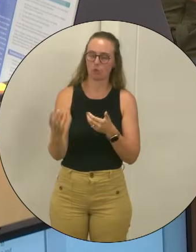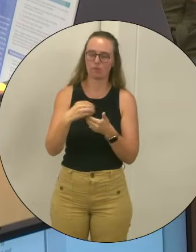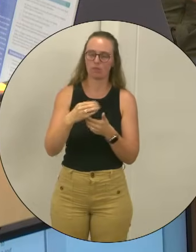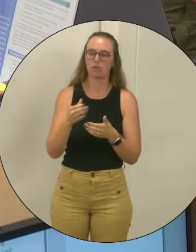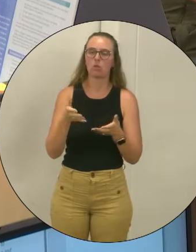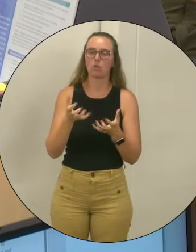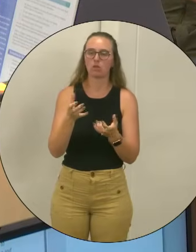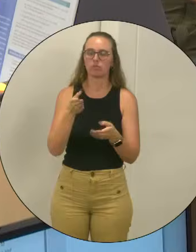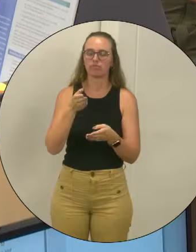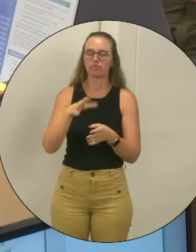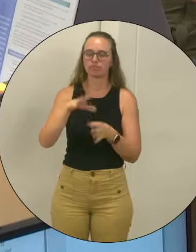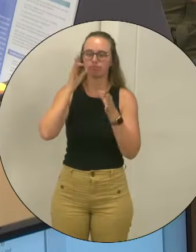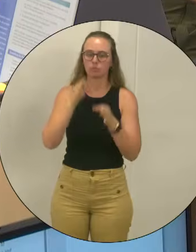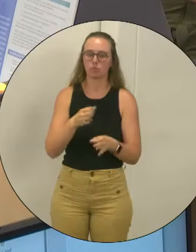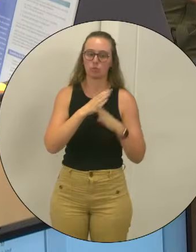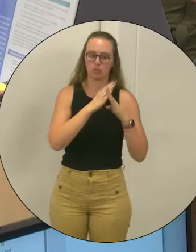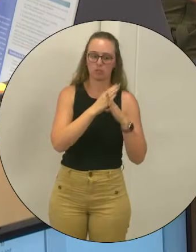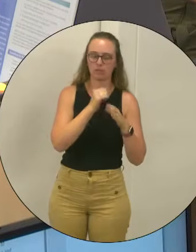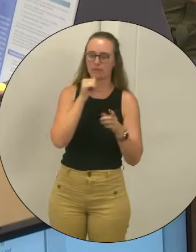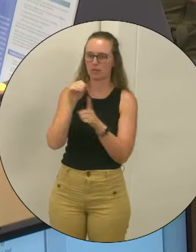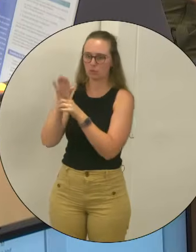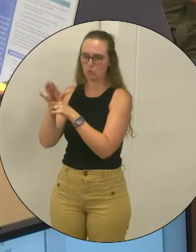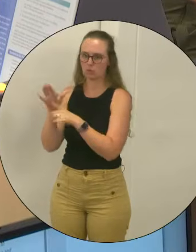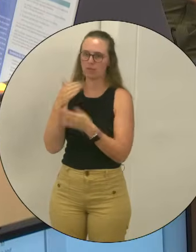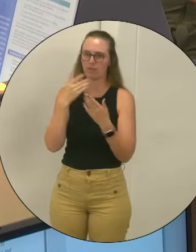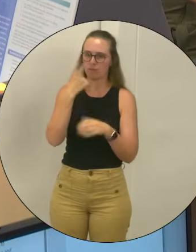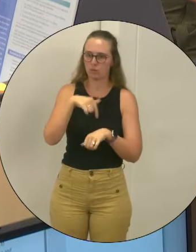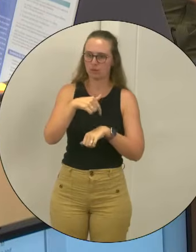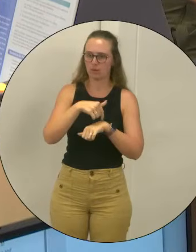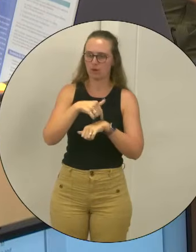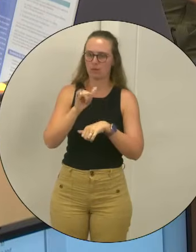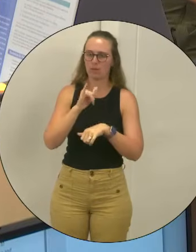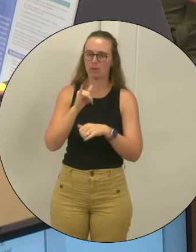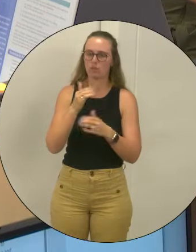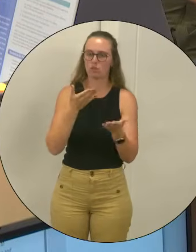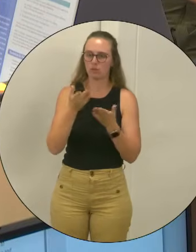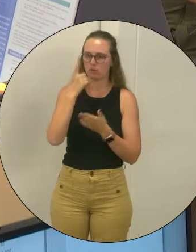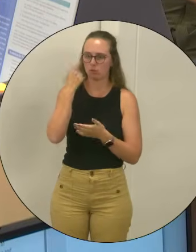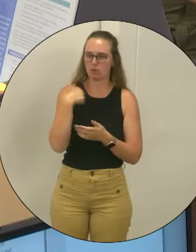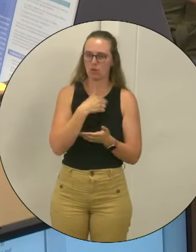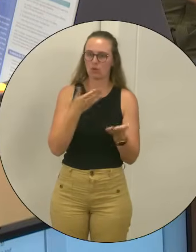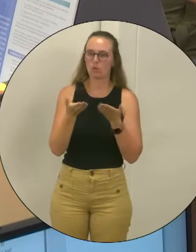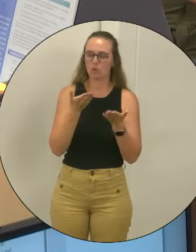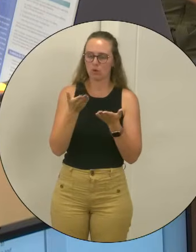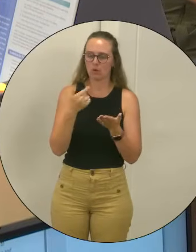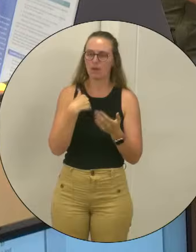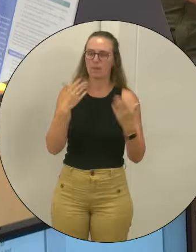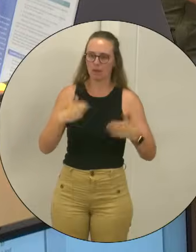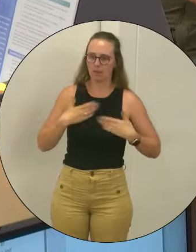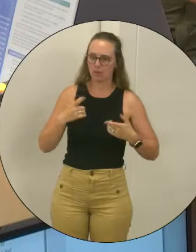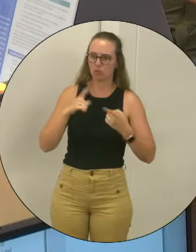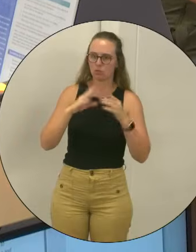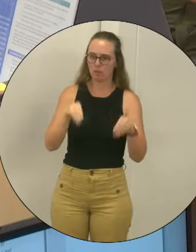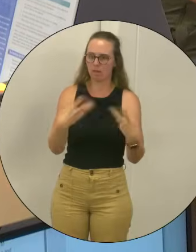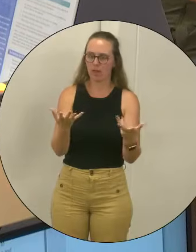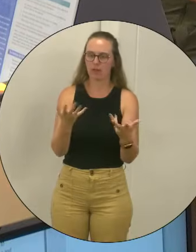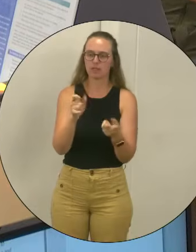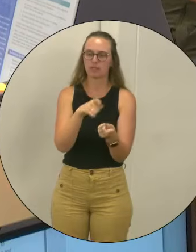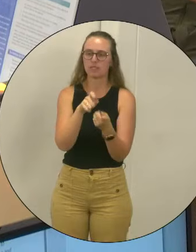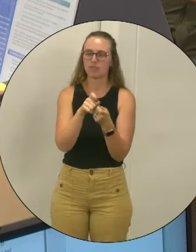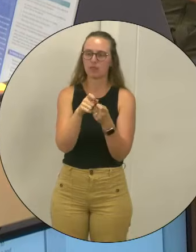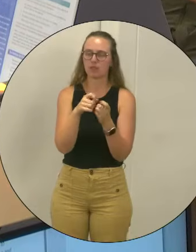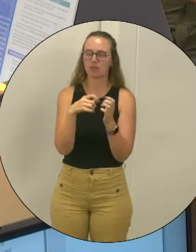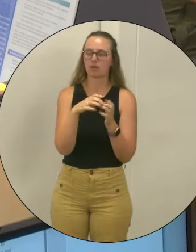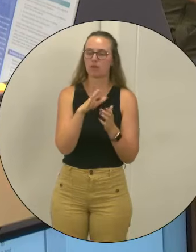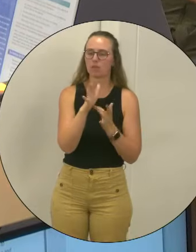choose protection over exposure. Thank you for your time and service to our community. I'm happy to provide specific